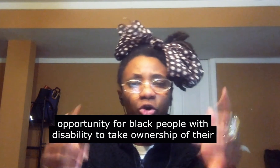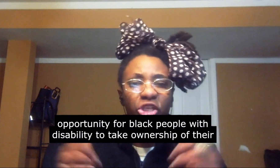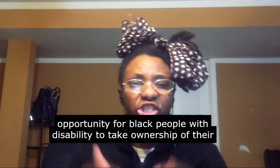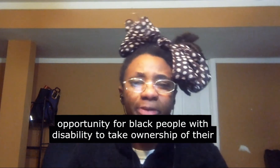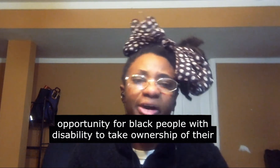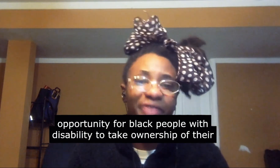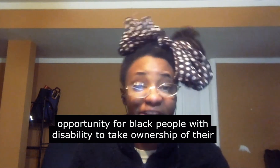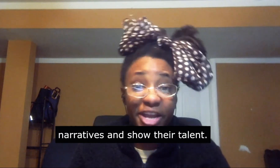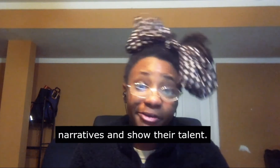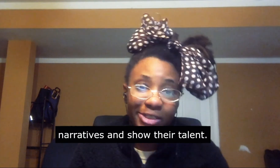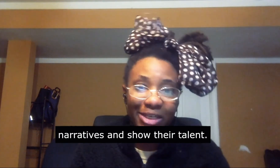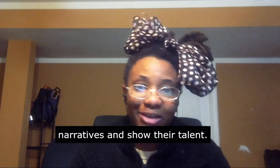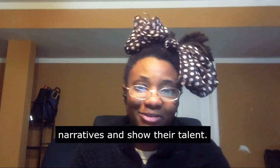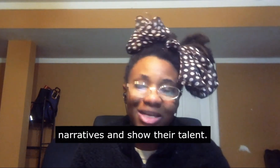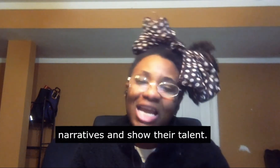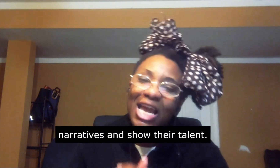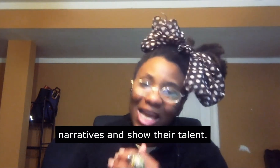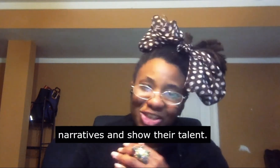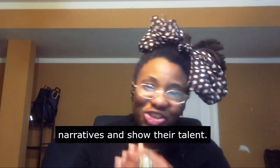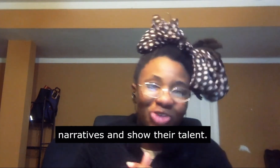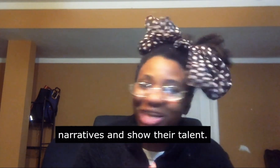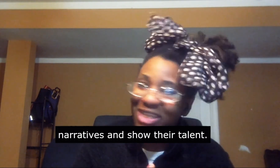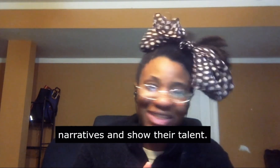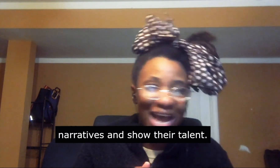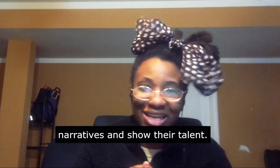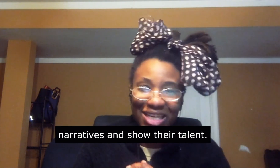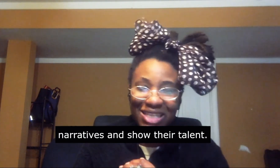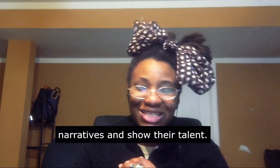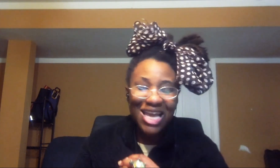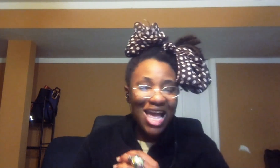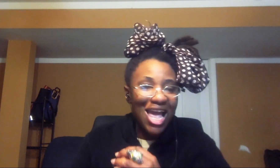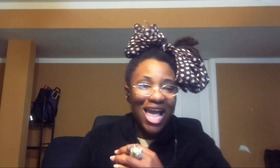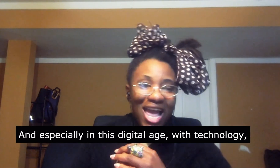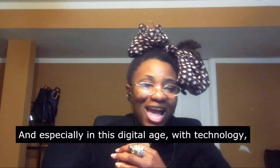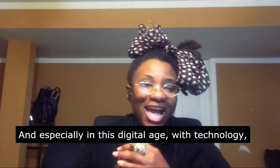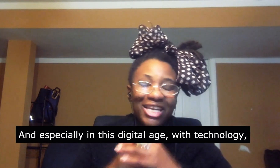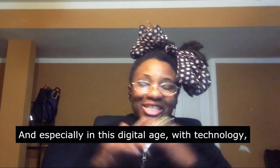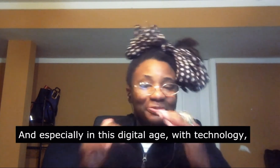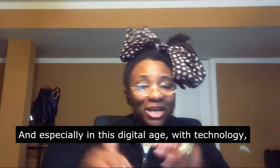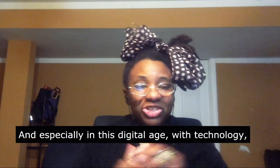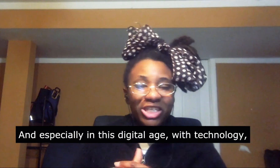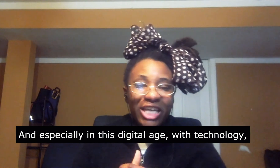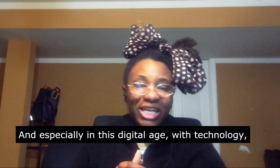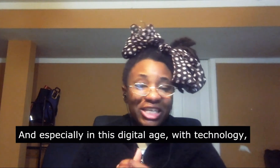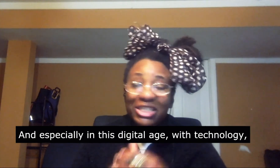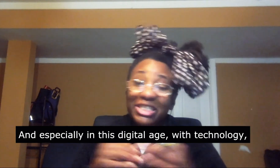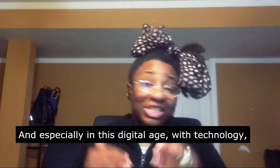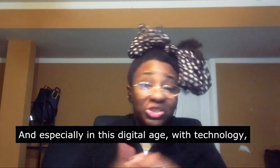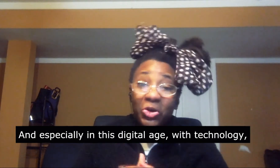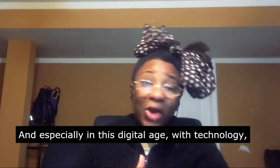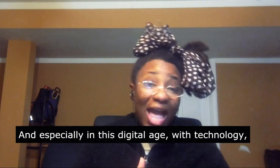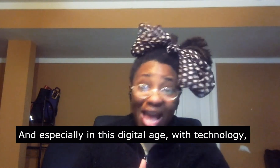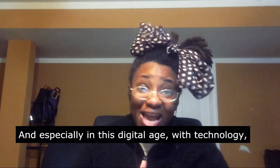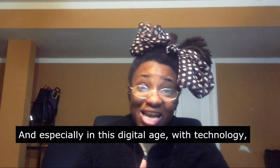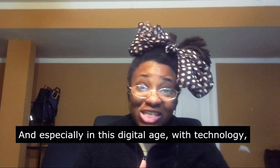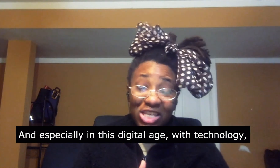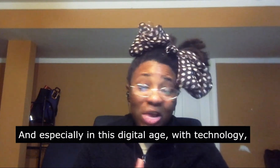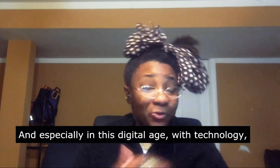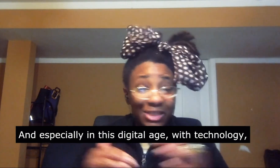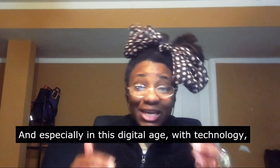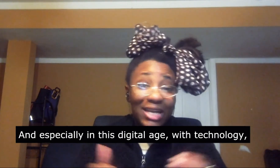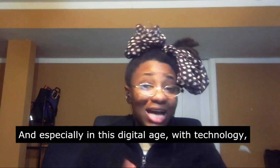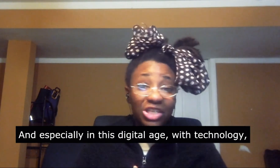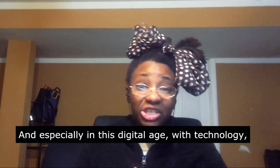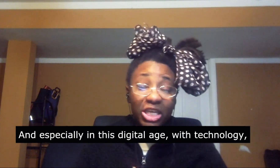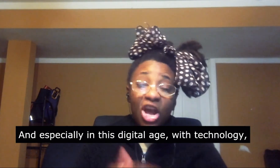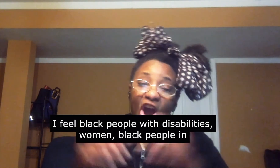take ownership of their narratives and show their talent. And especially in this digital age